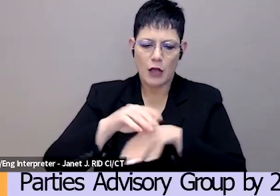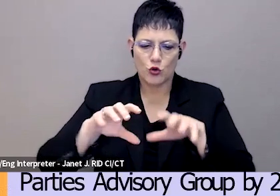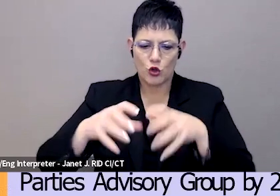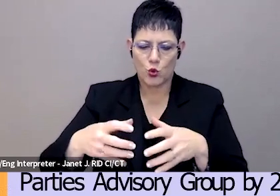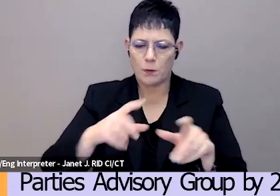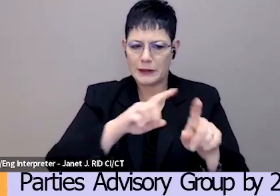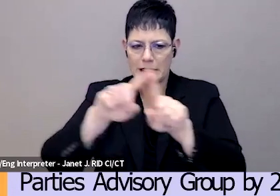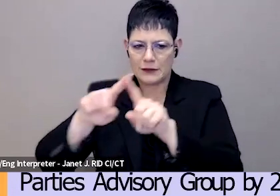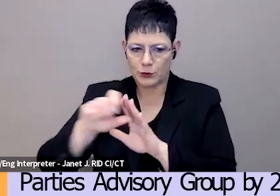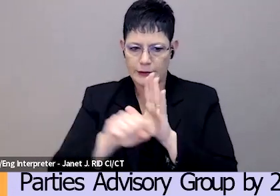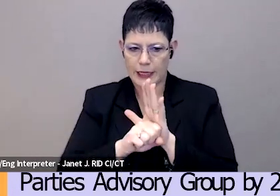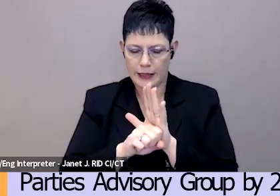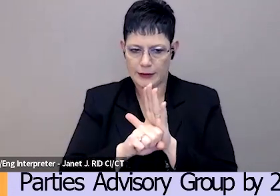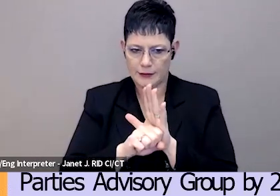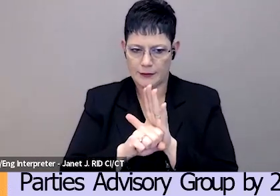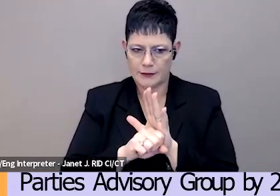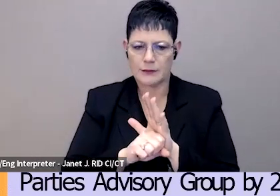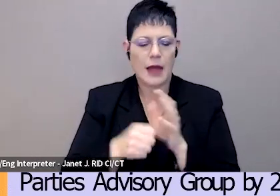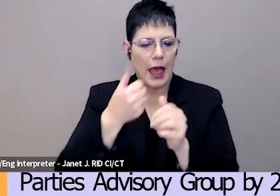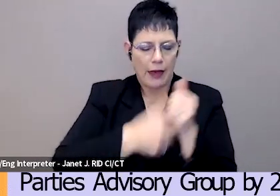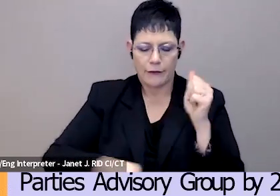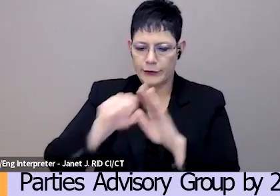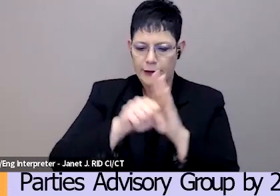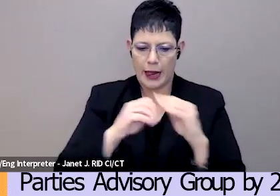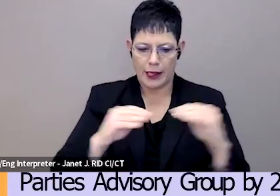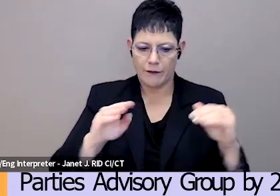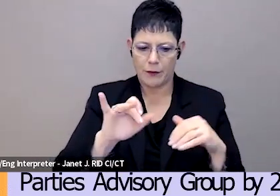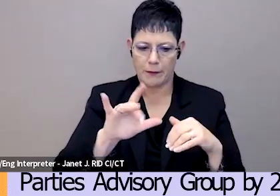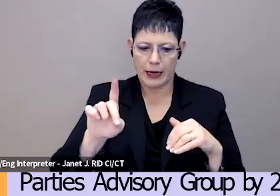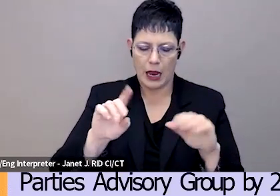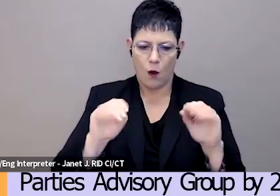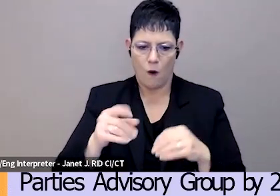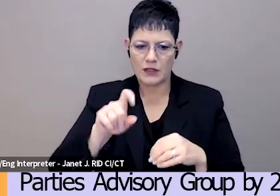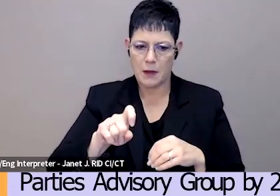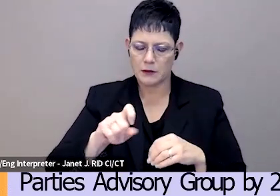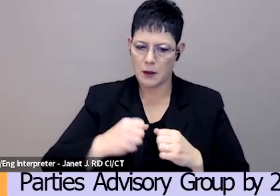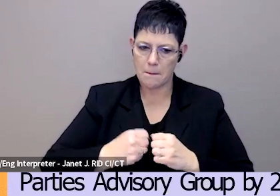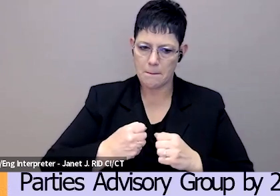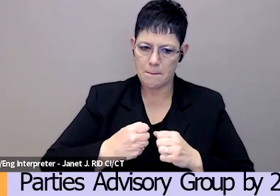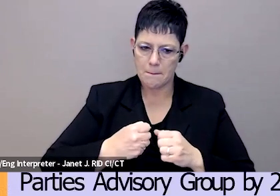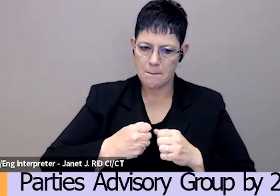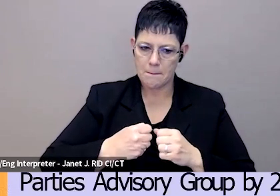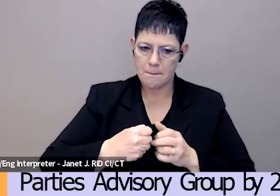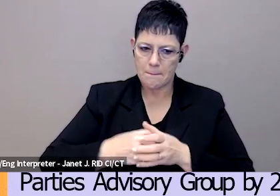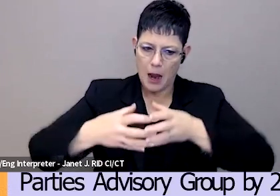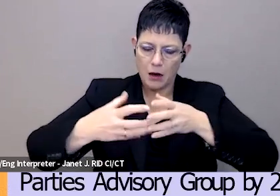state that the state Medicaid offices will have to build out within the next 2 years. And